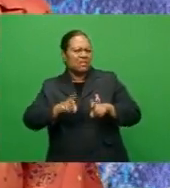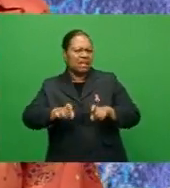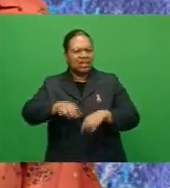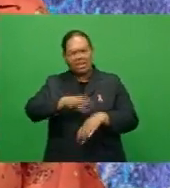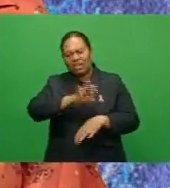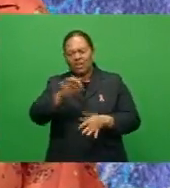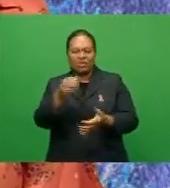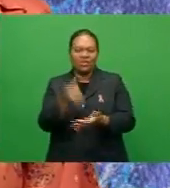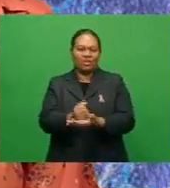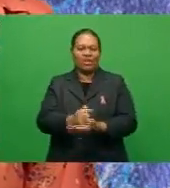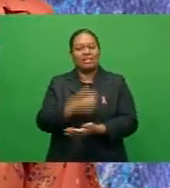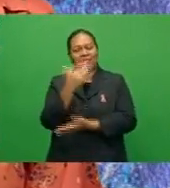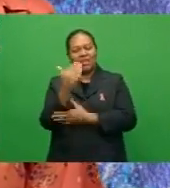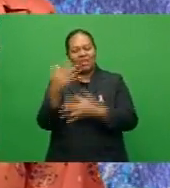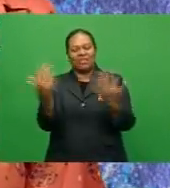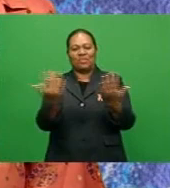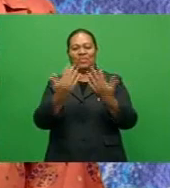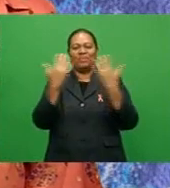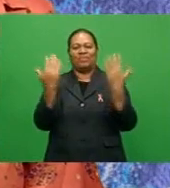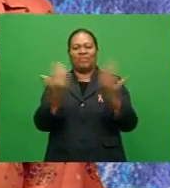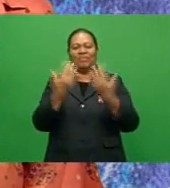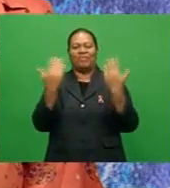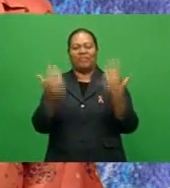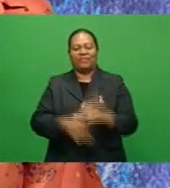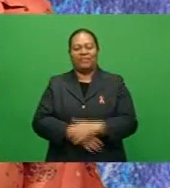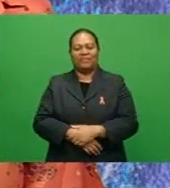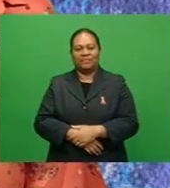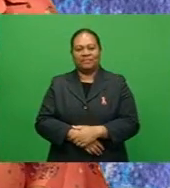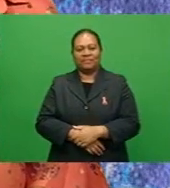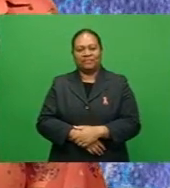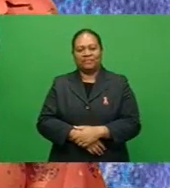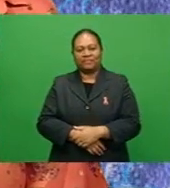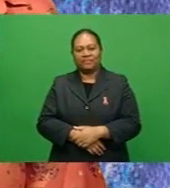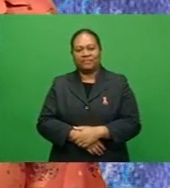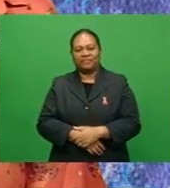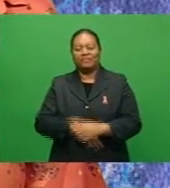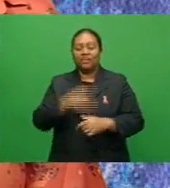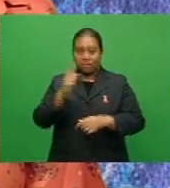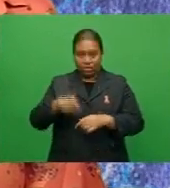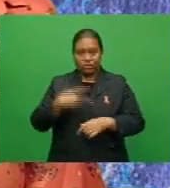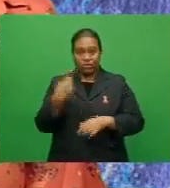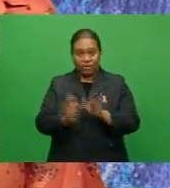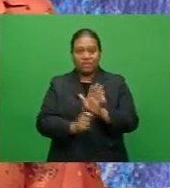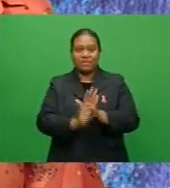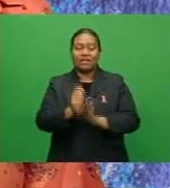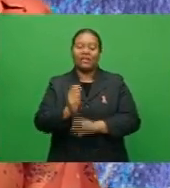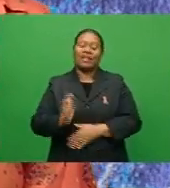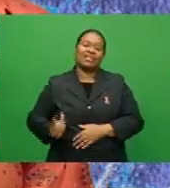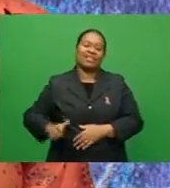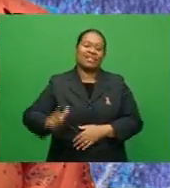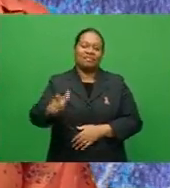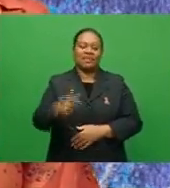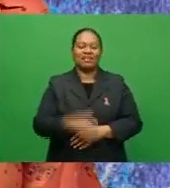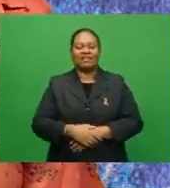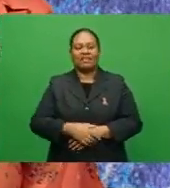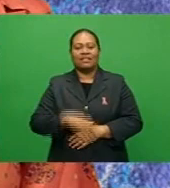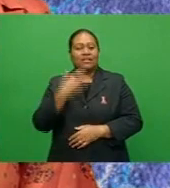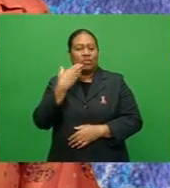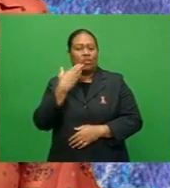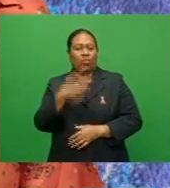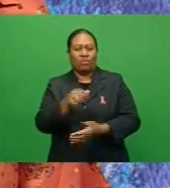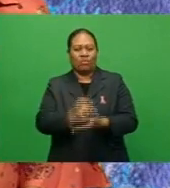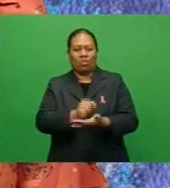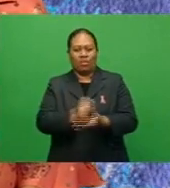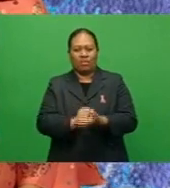winds, but we won't have anything major, so we are good for Saturday. Tomorrow's temps, Lambasa will turn up its heat at